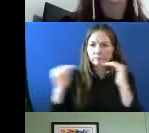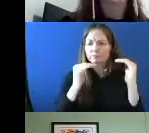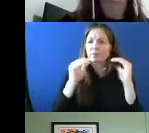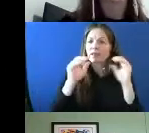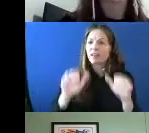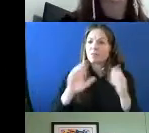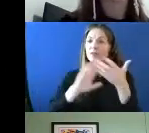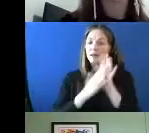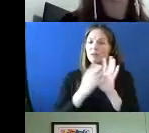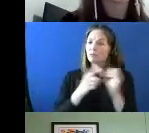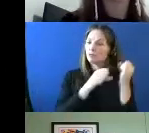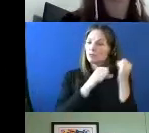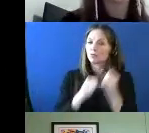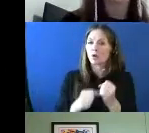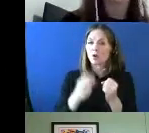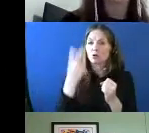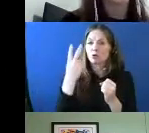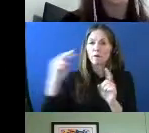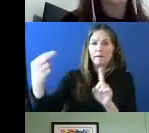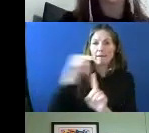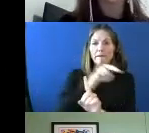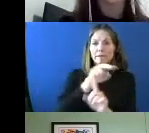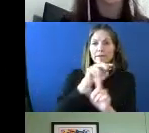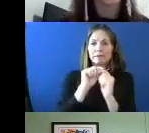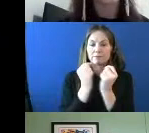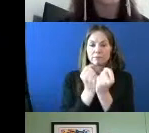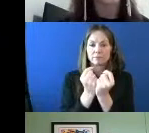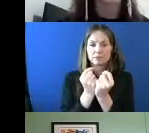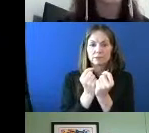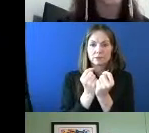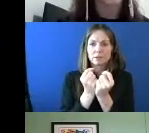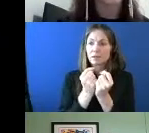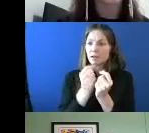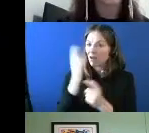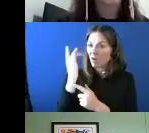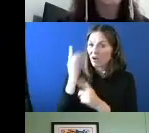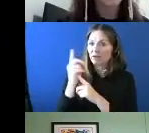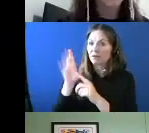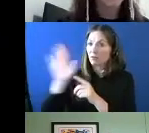we can be able to pull from each of our strengths and work together.